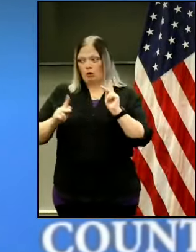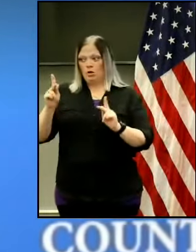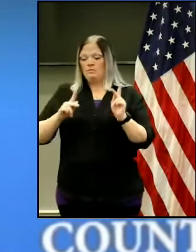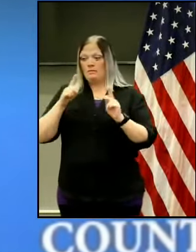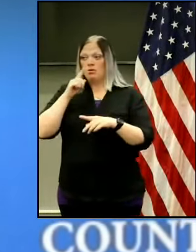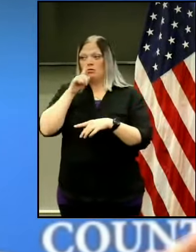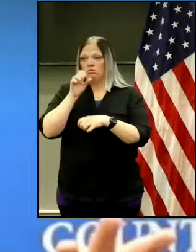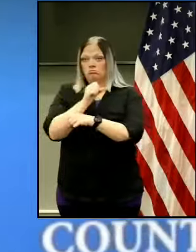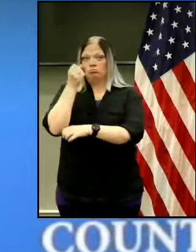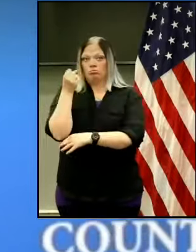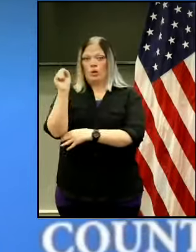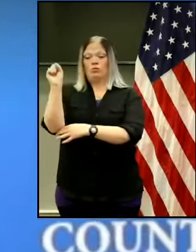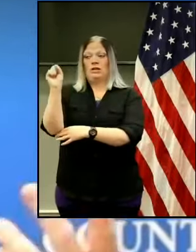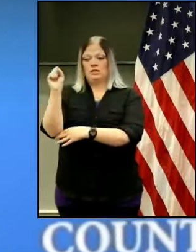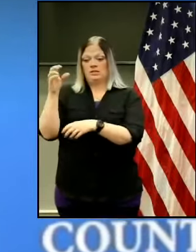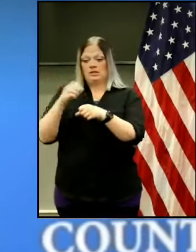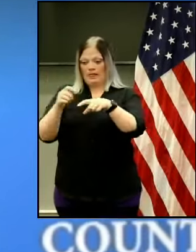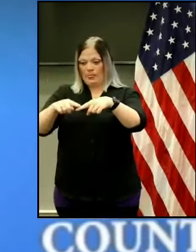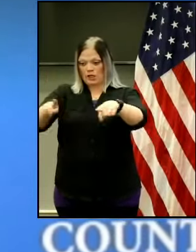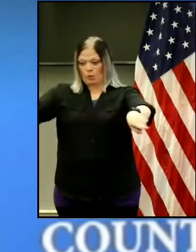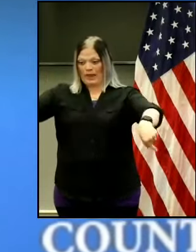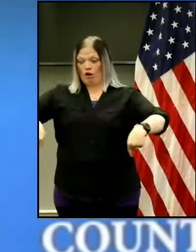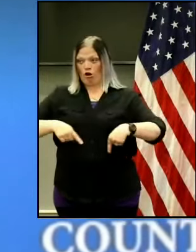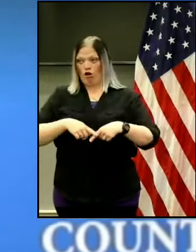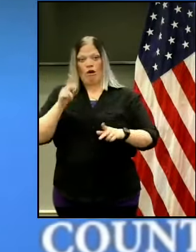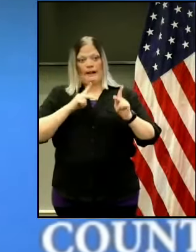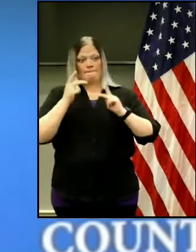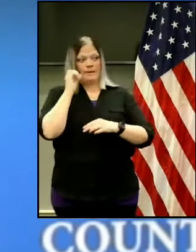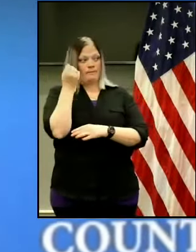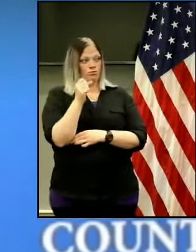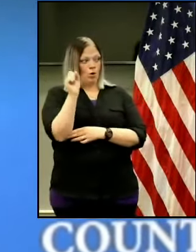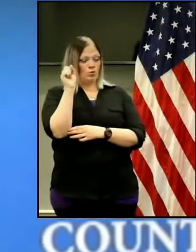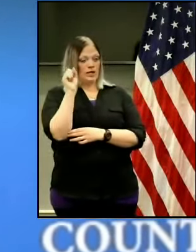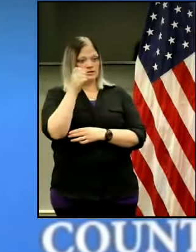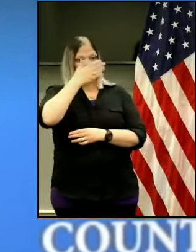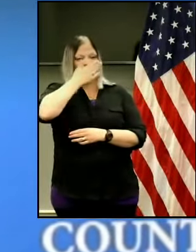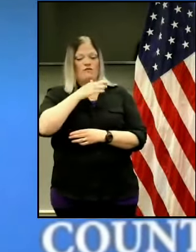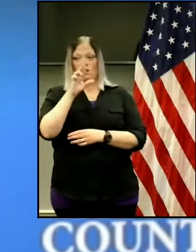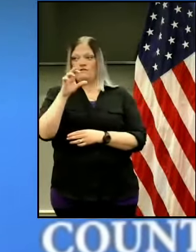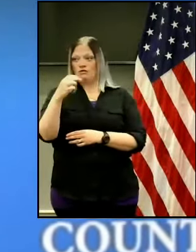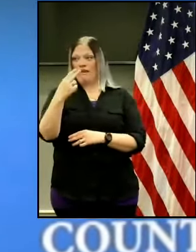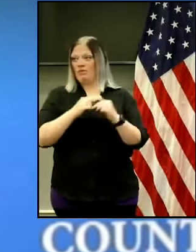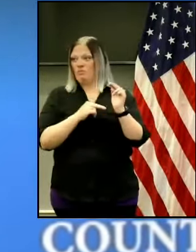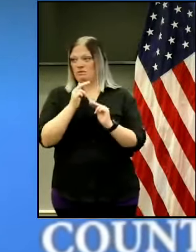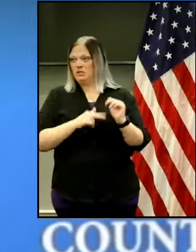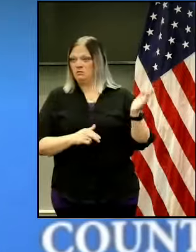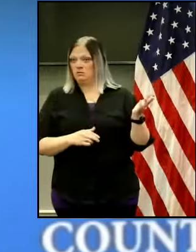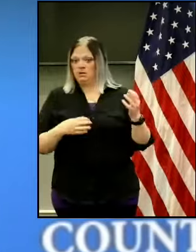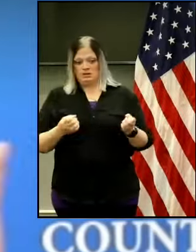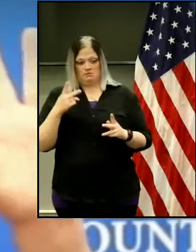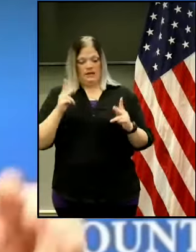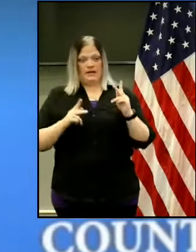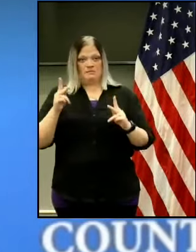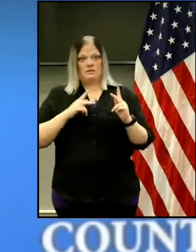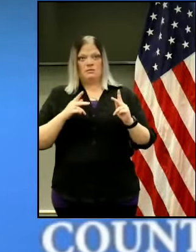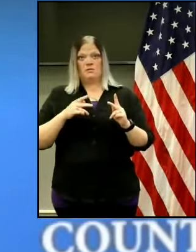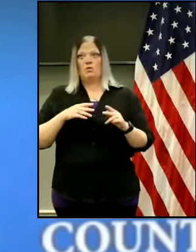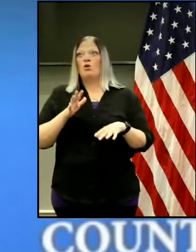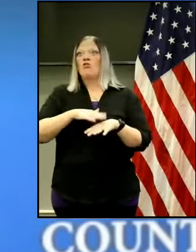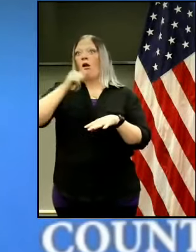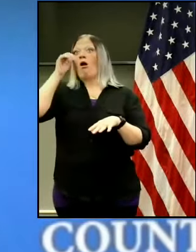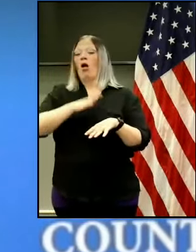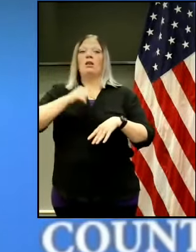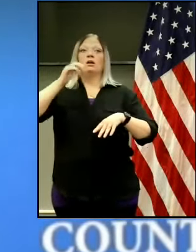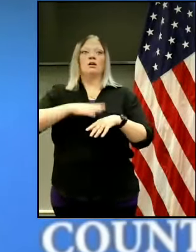actually protested in the square, and then there were people that protested in front of the Rath building. And a lot of people were calling for me to come